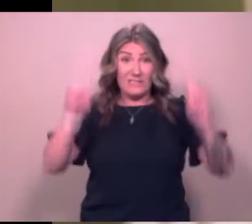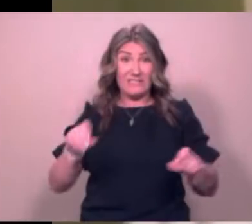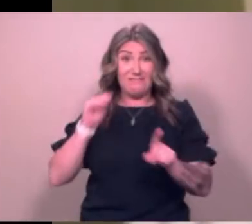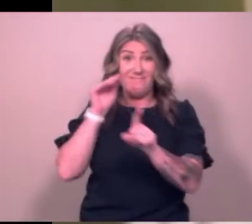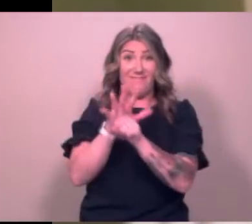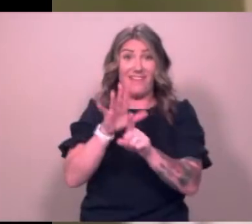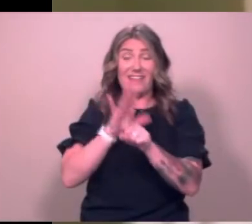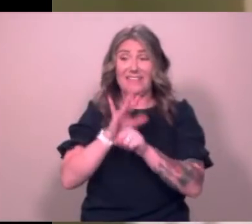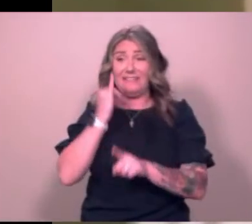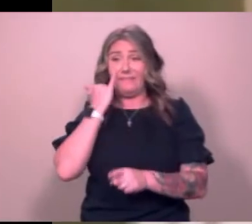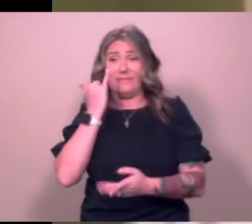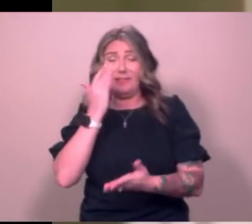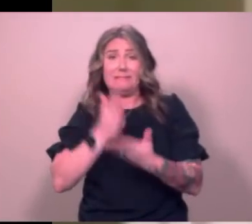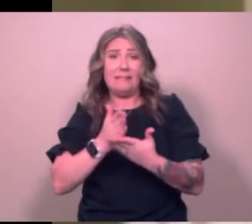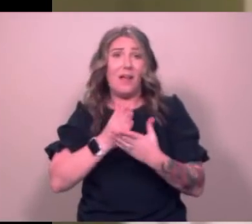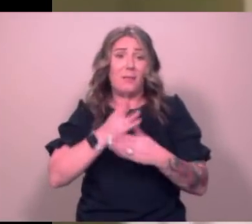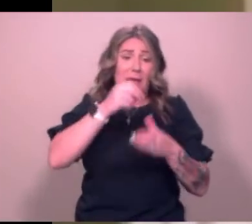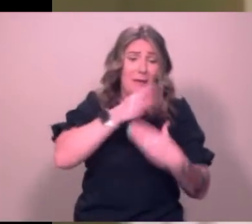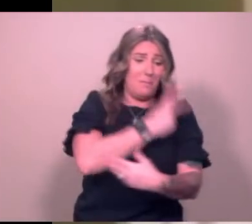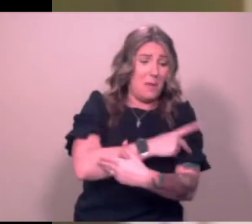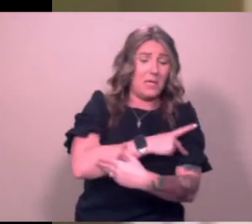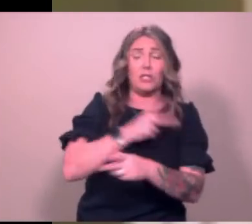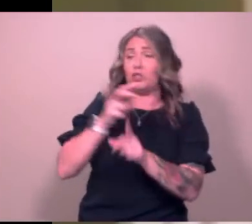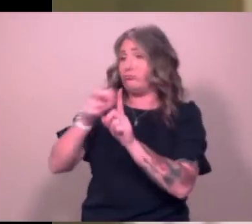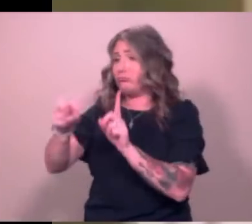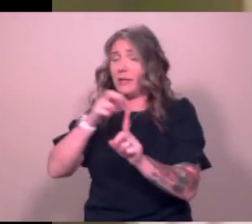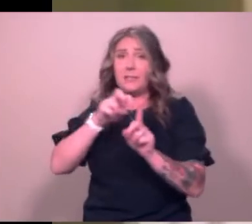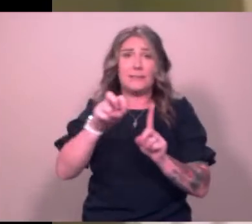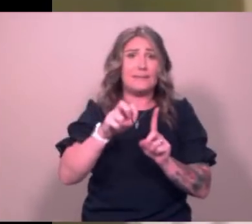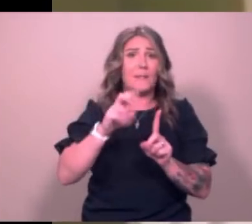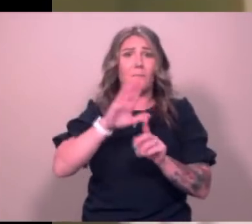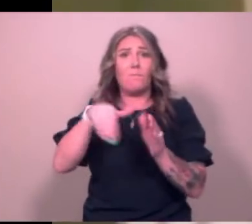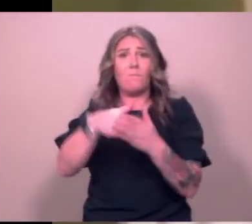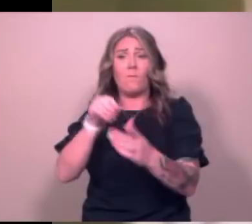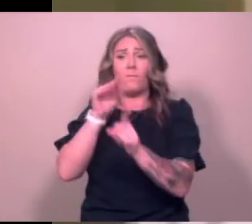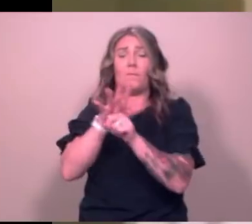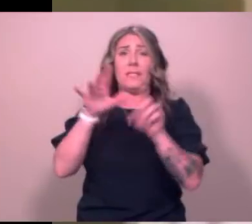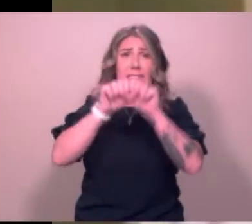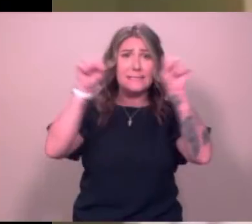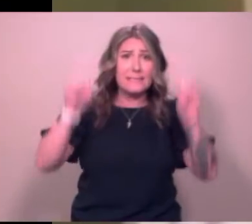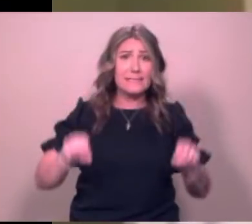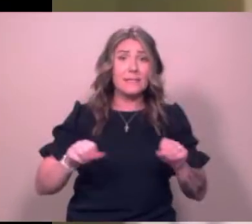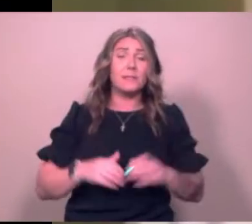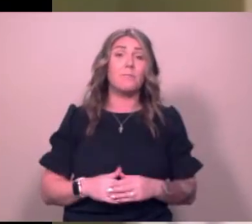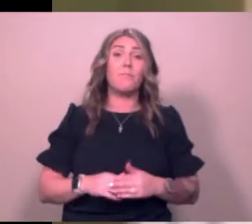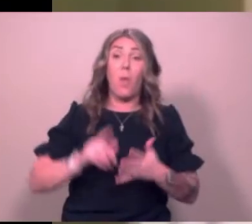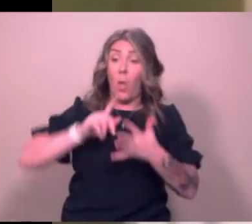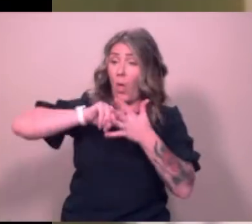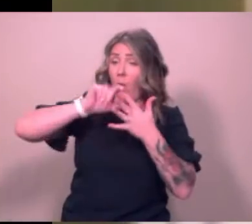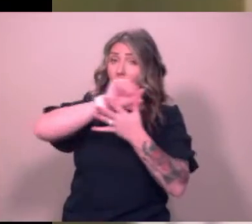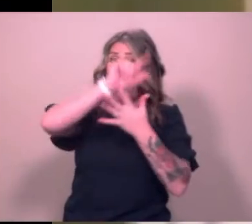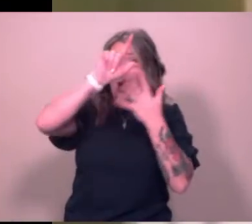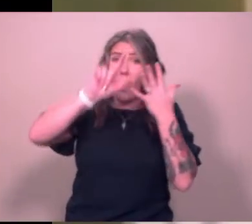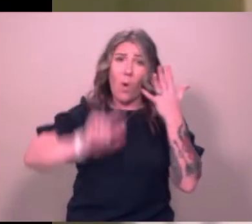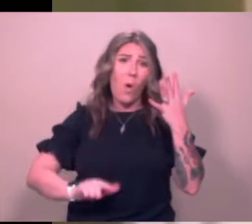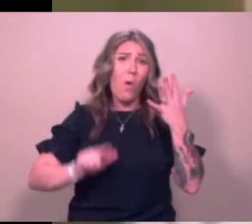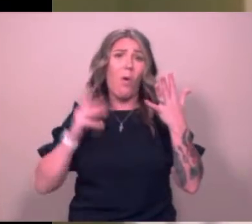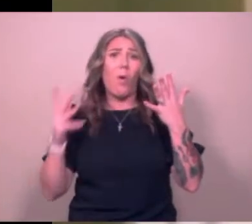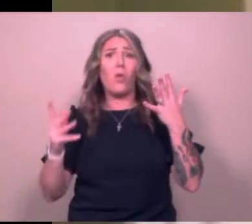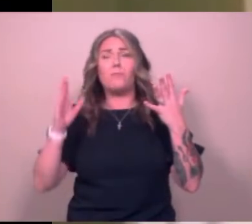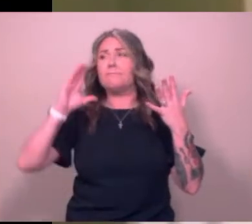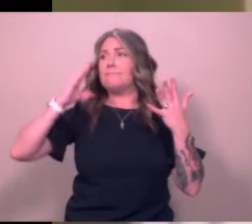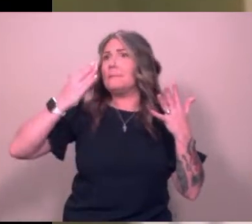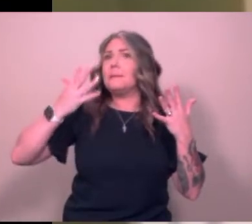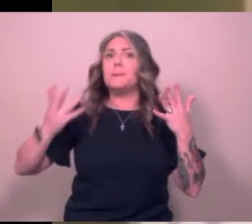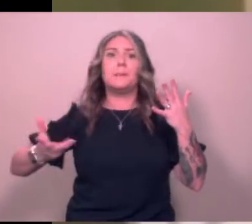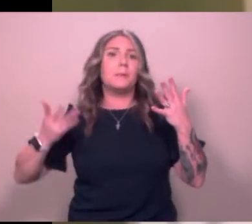doing inpatient to inpatient transfers, that affects the whole system. All these things that seem like they're